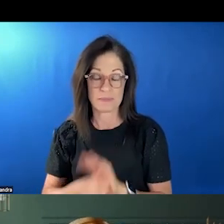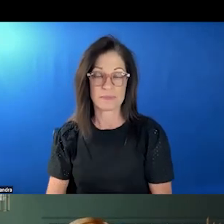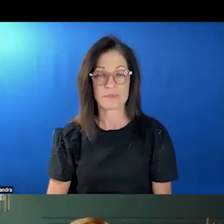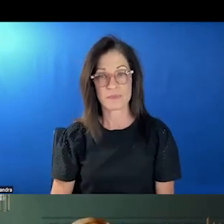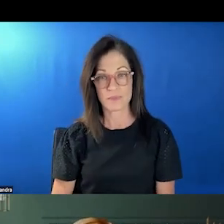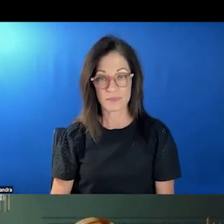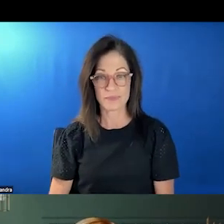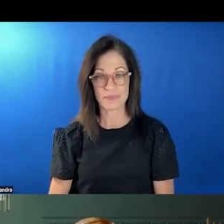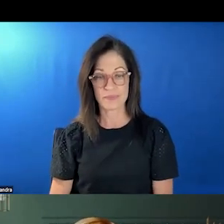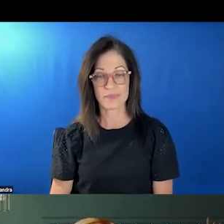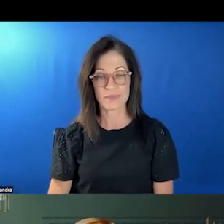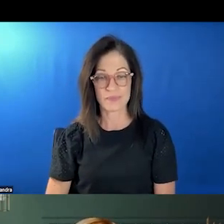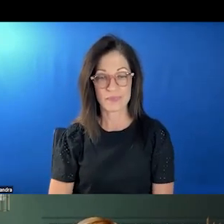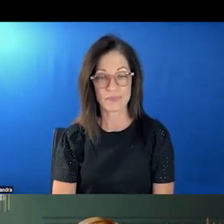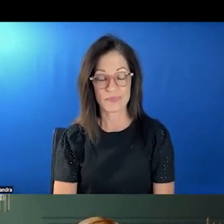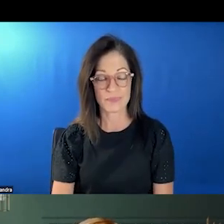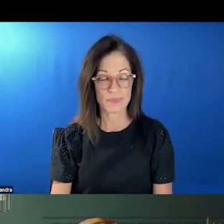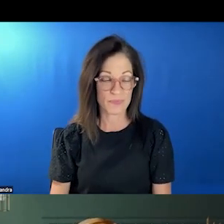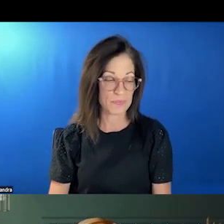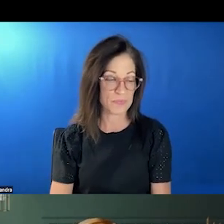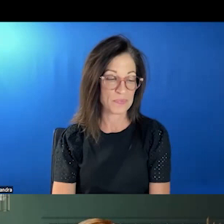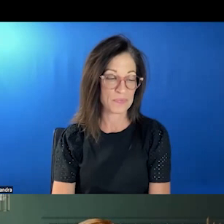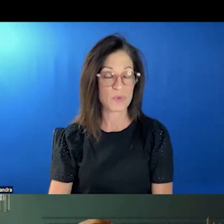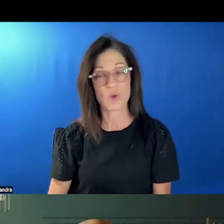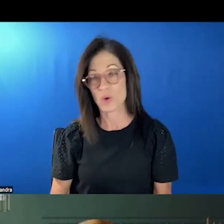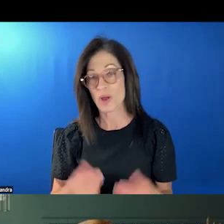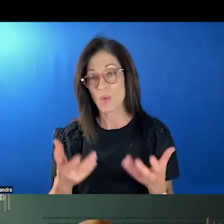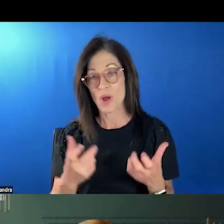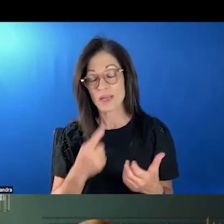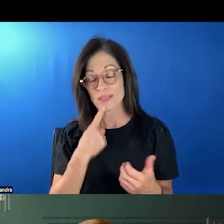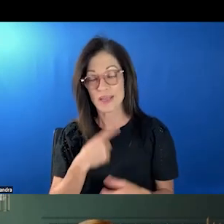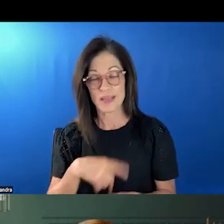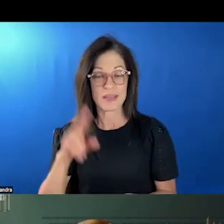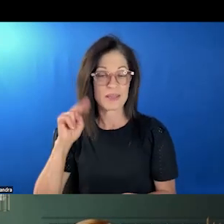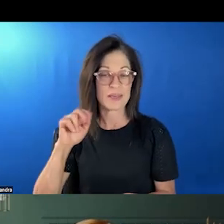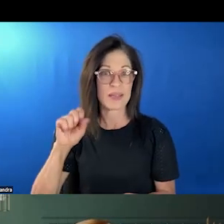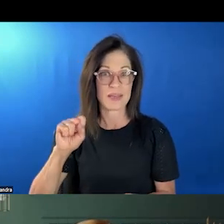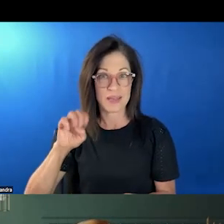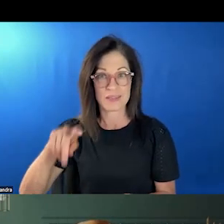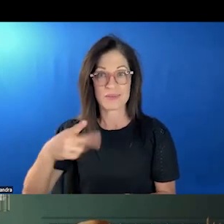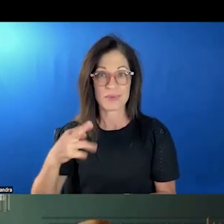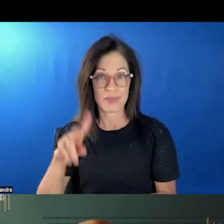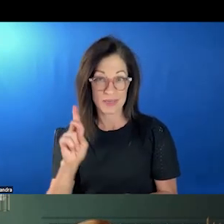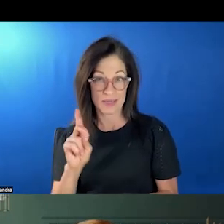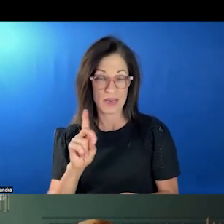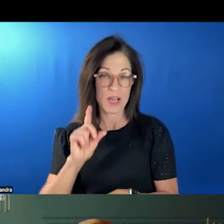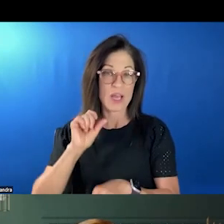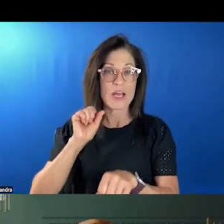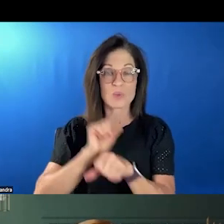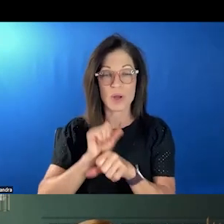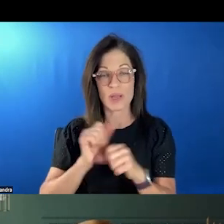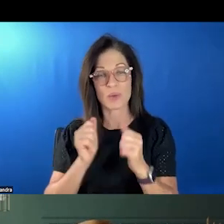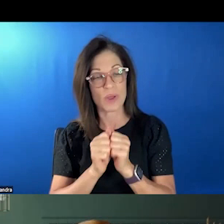with that, I wanted to say that NASHBID is working closely and partnering with National Council